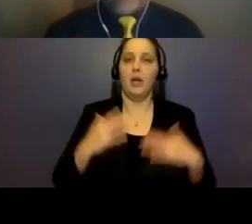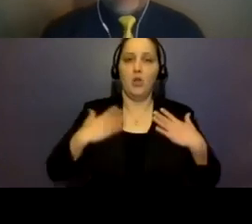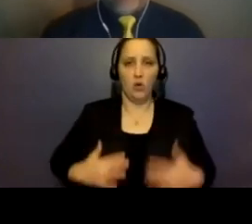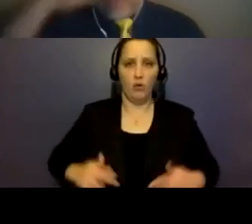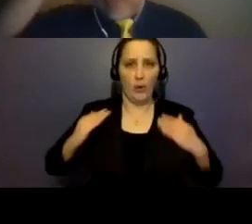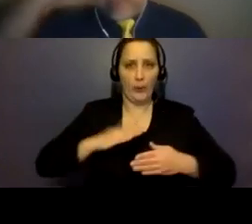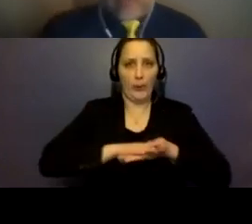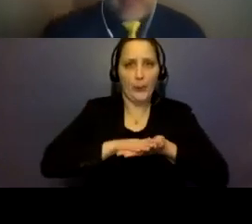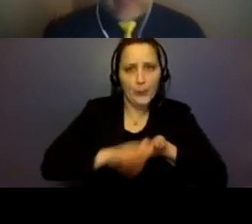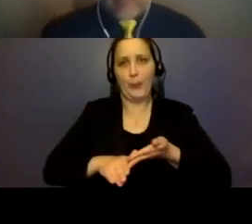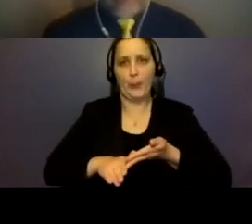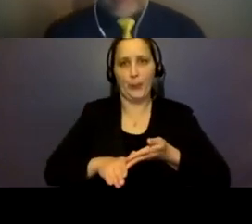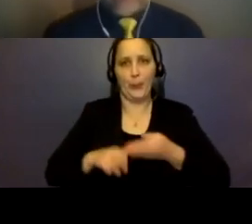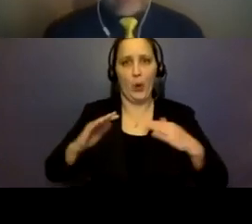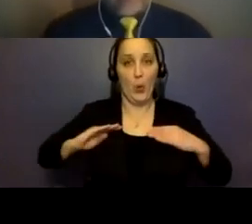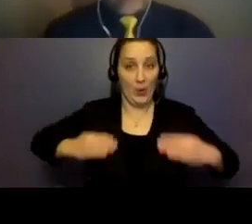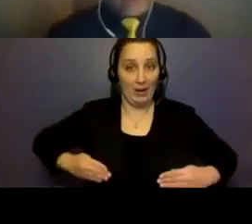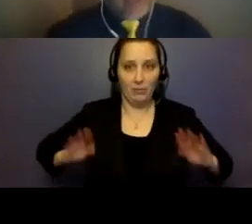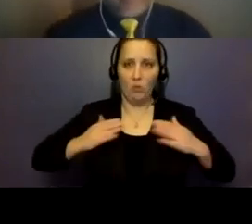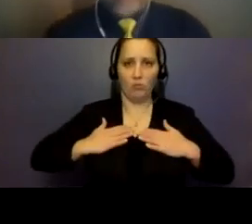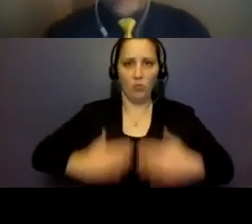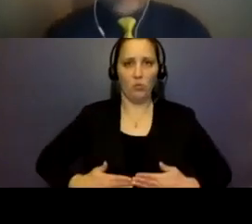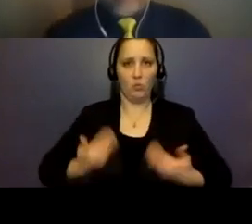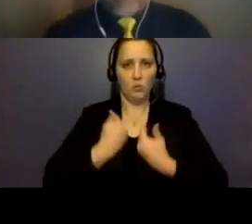uniforms, looking straight and sharp,